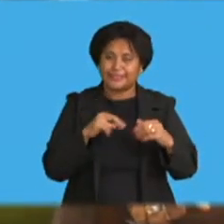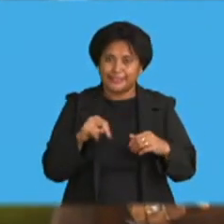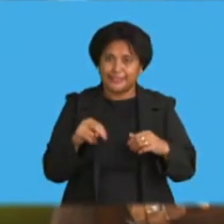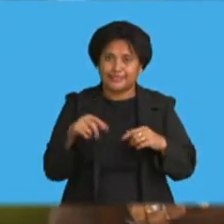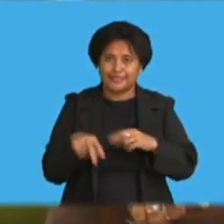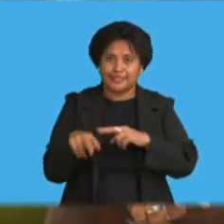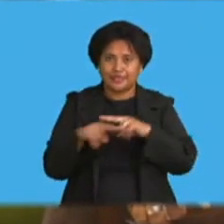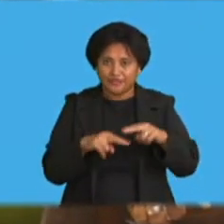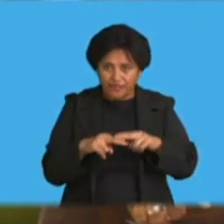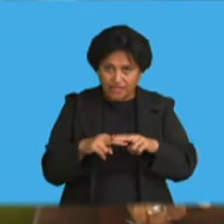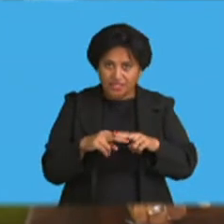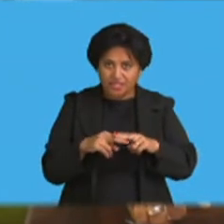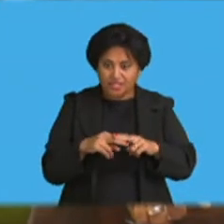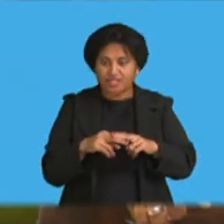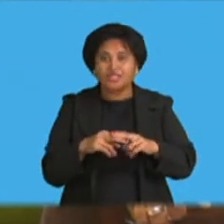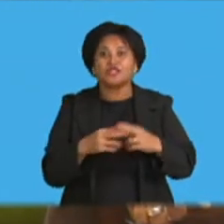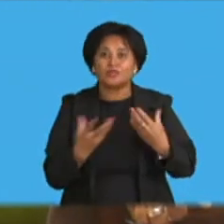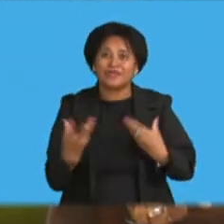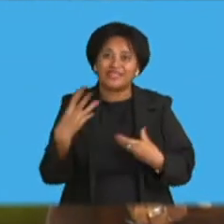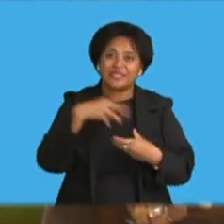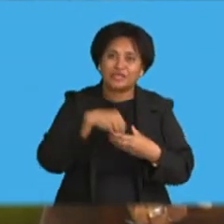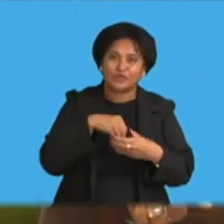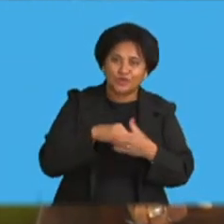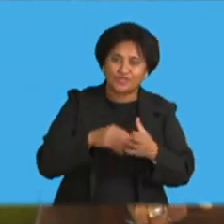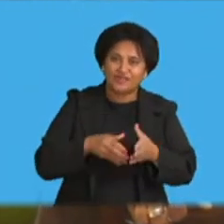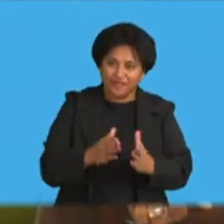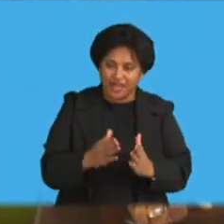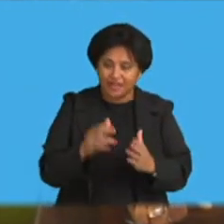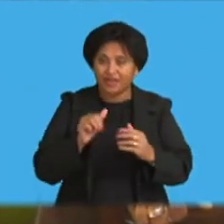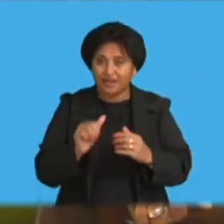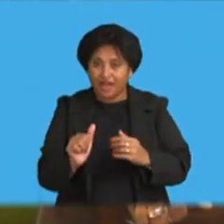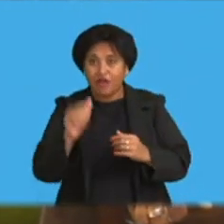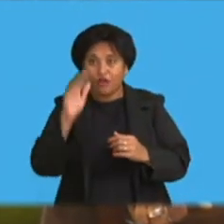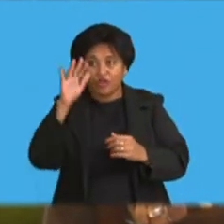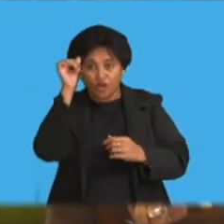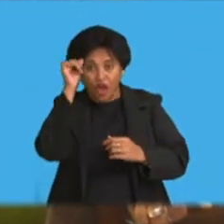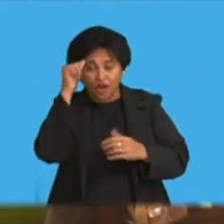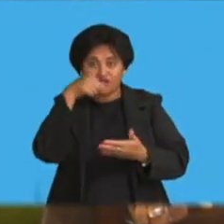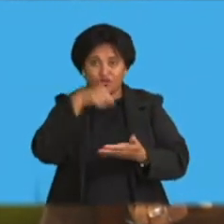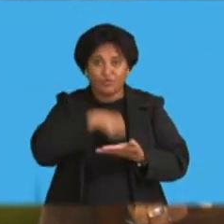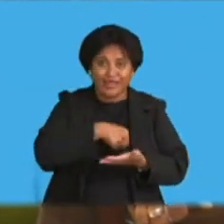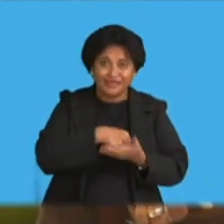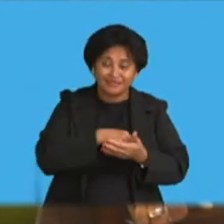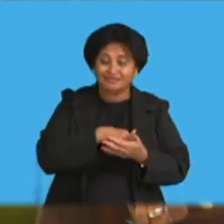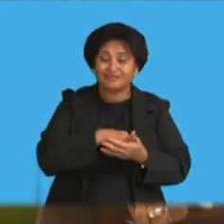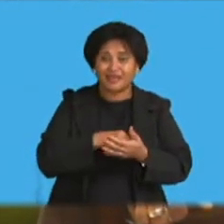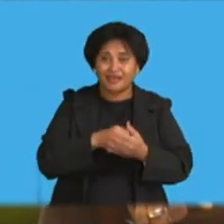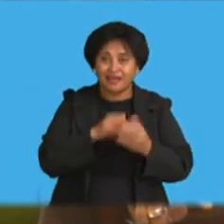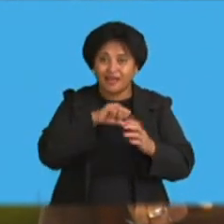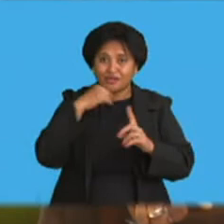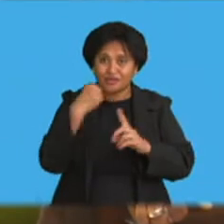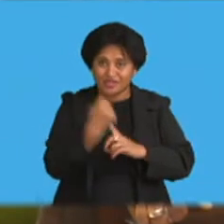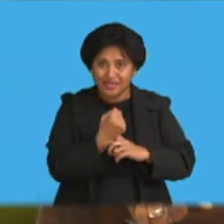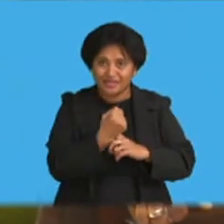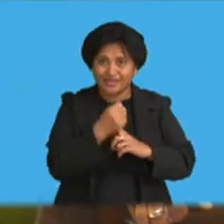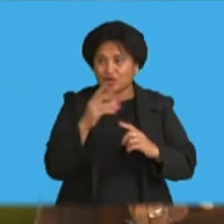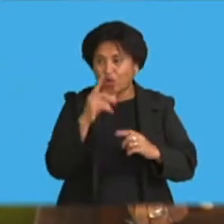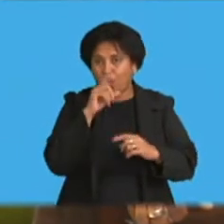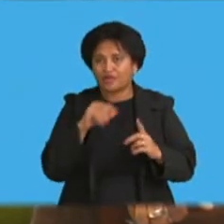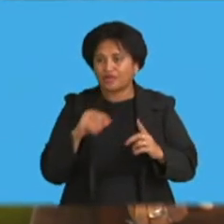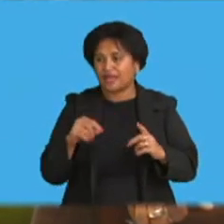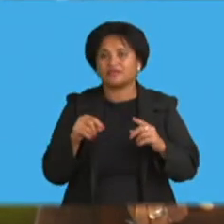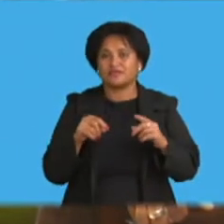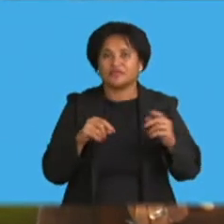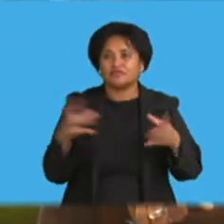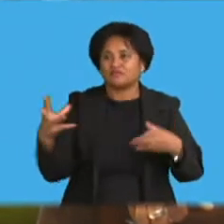technology in an exclusive way that allows a knowledge-based society to continue its development and allows Fiji to implement cutting-edge approaches to